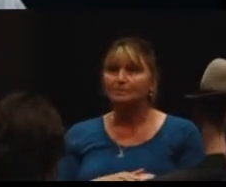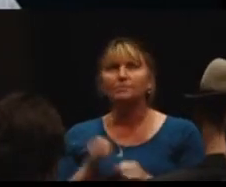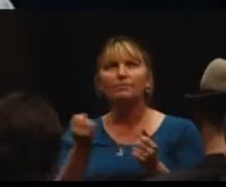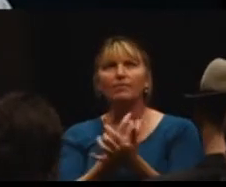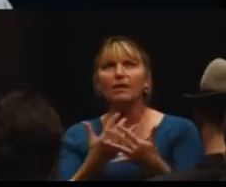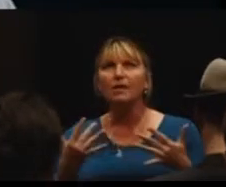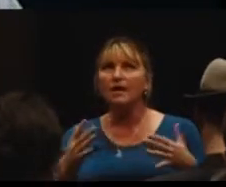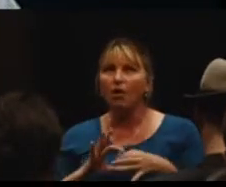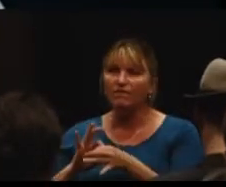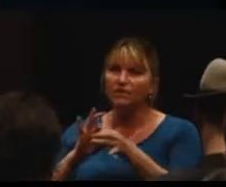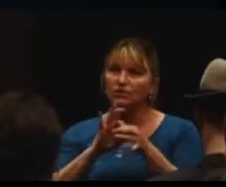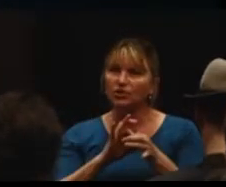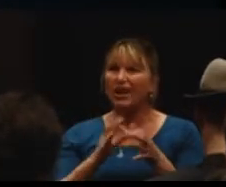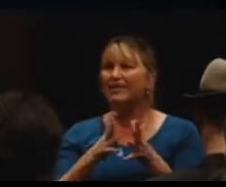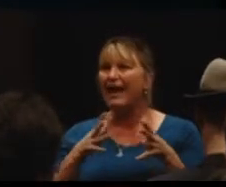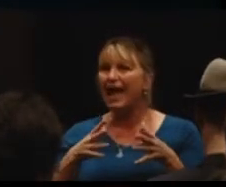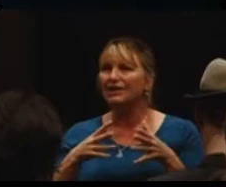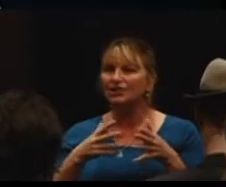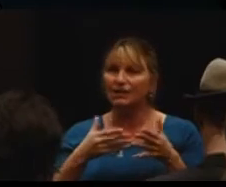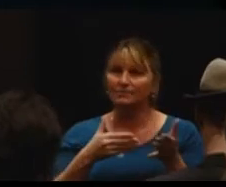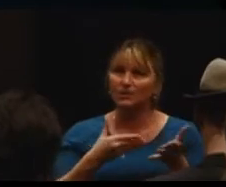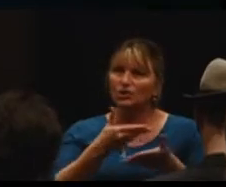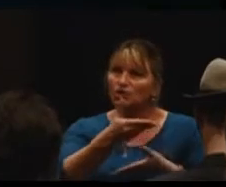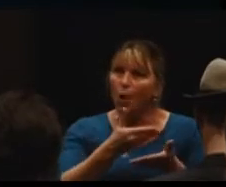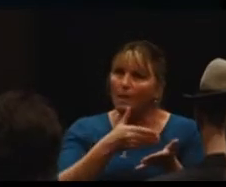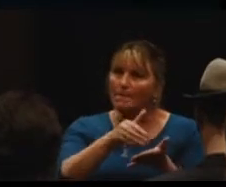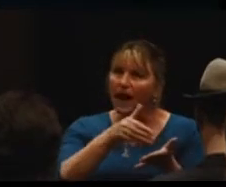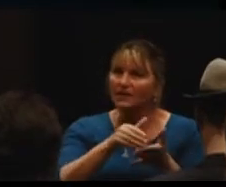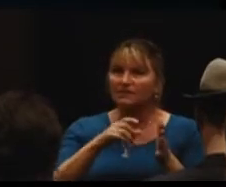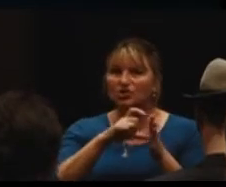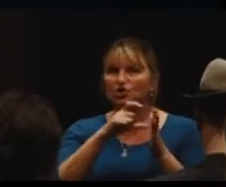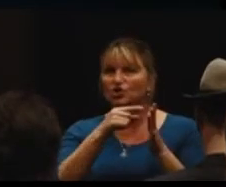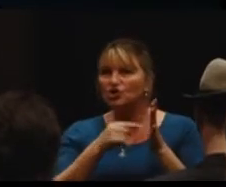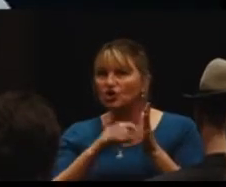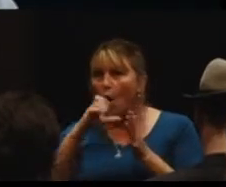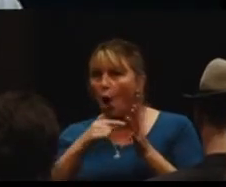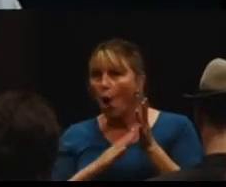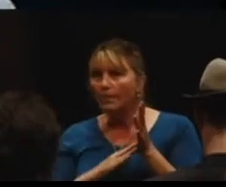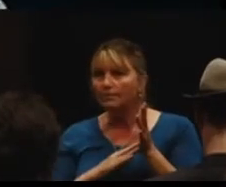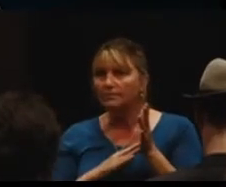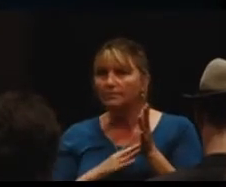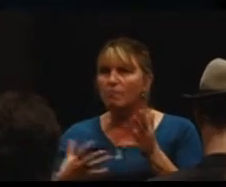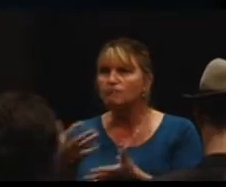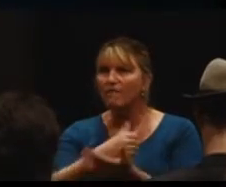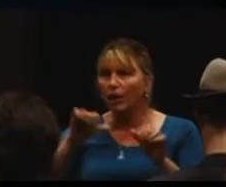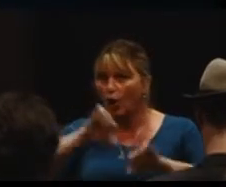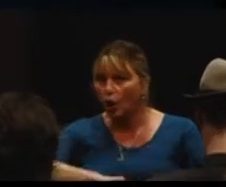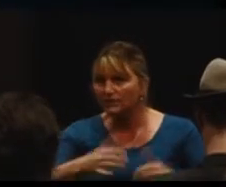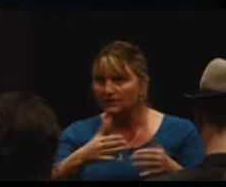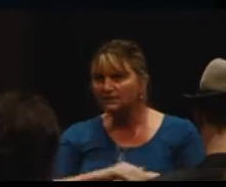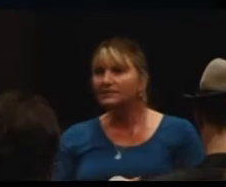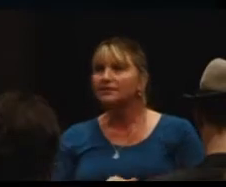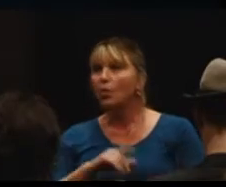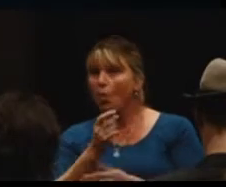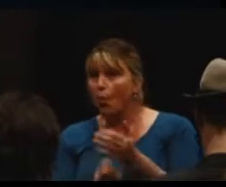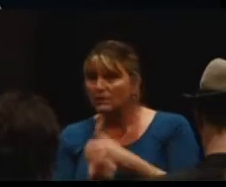is associated with large stock market shocks, and we talked about the dot-com boom and bust. And effectively what's happening there is